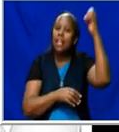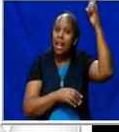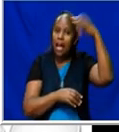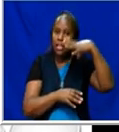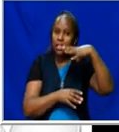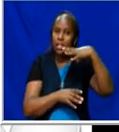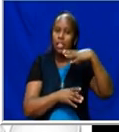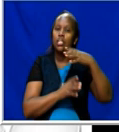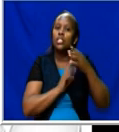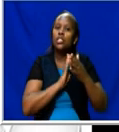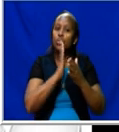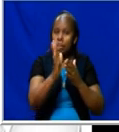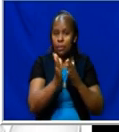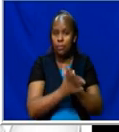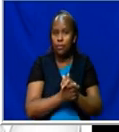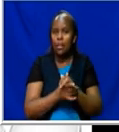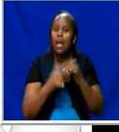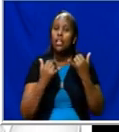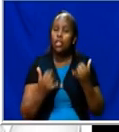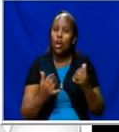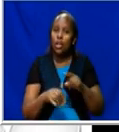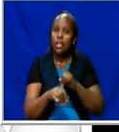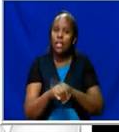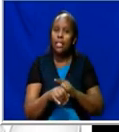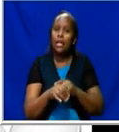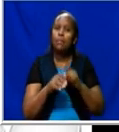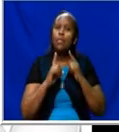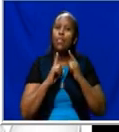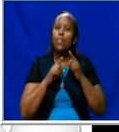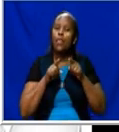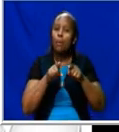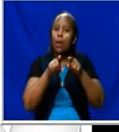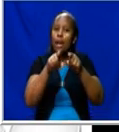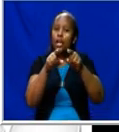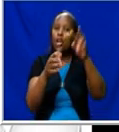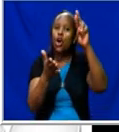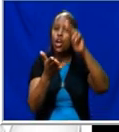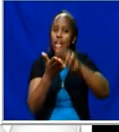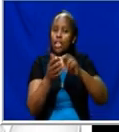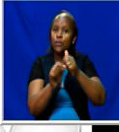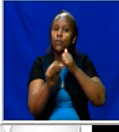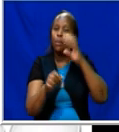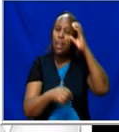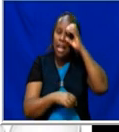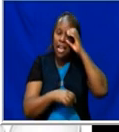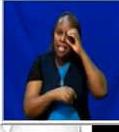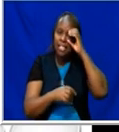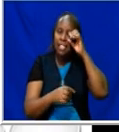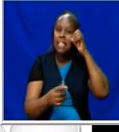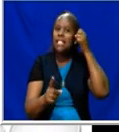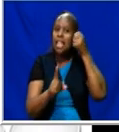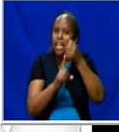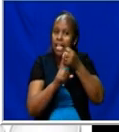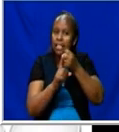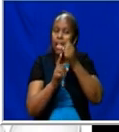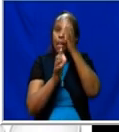principal axis. Now, once the parallel rays from the lens hit the plane